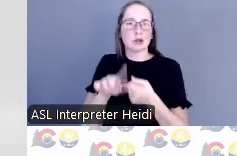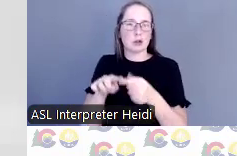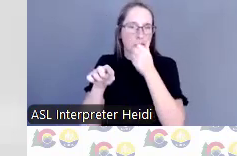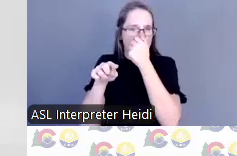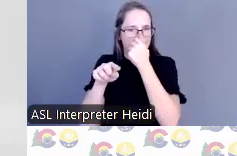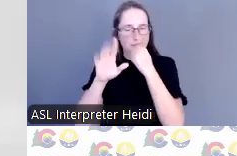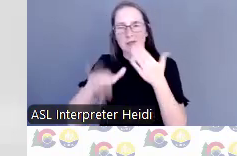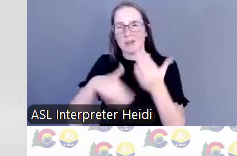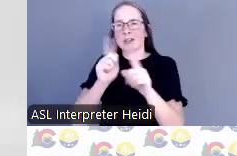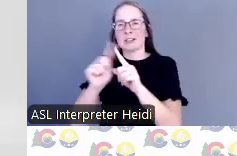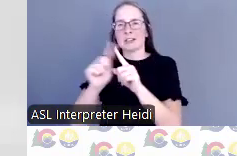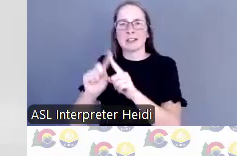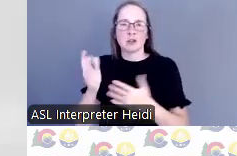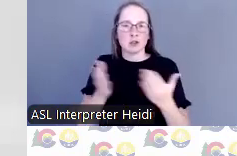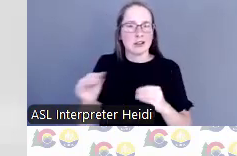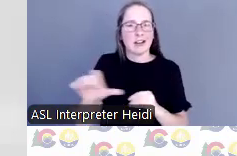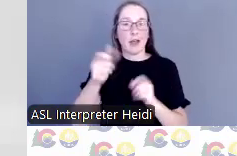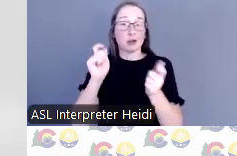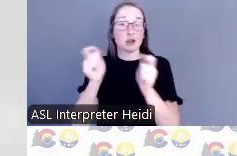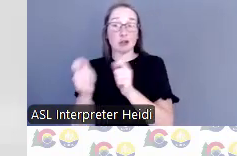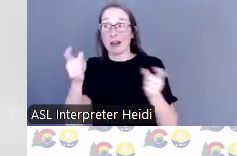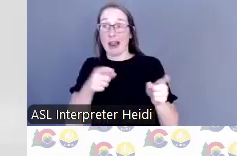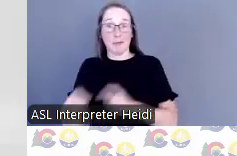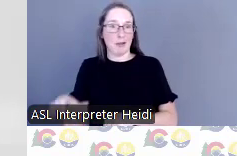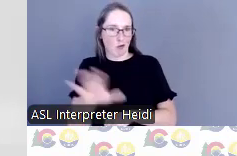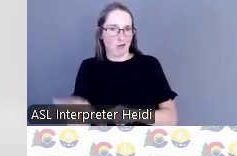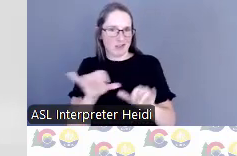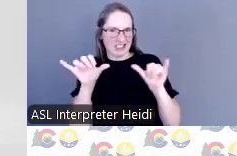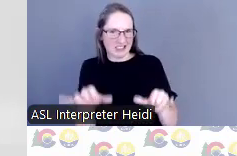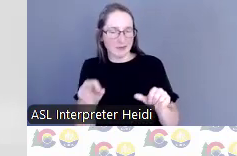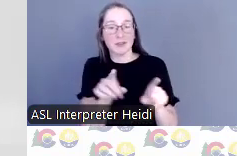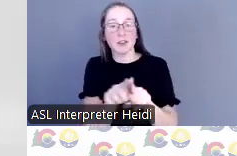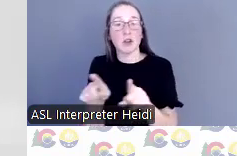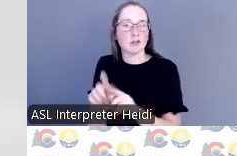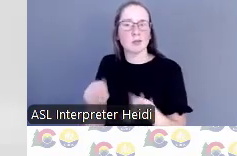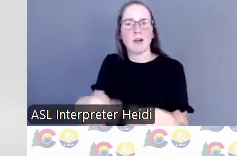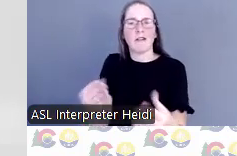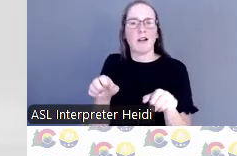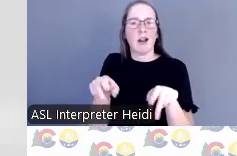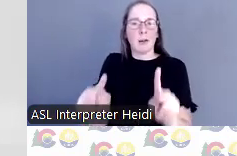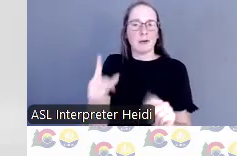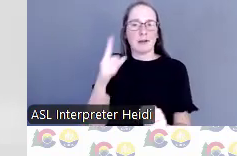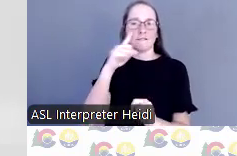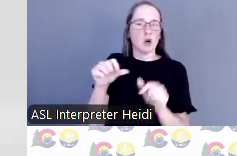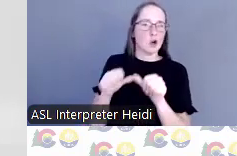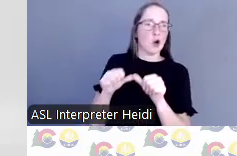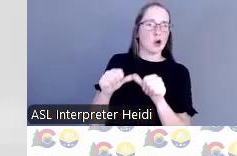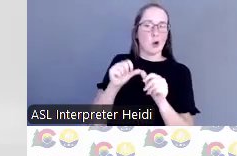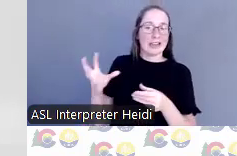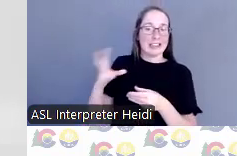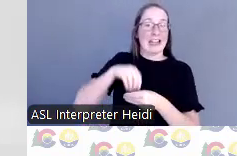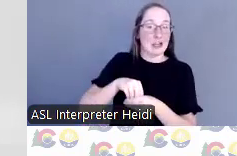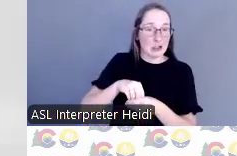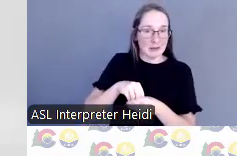all of the different services and other changes that are happening across the system. It also gives you an opportunity for ongoing engagement